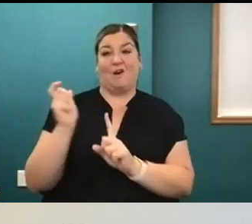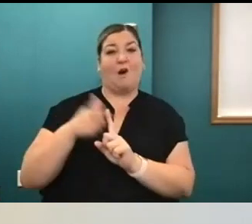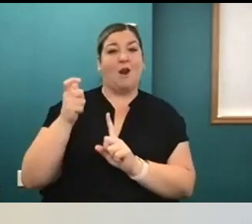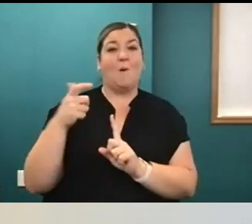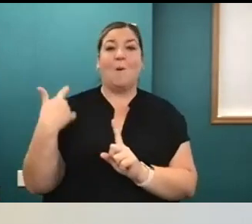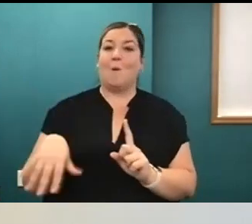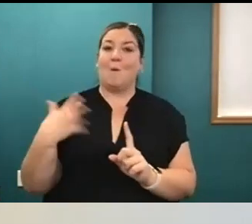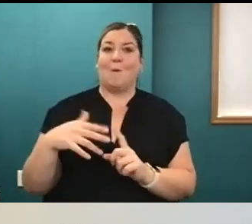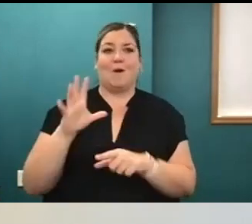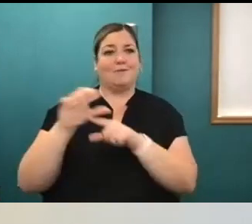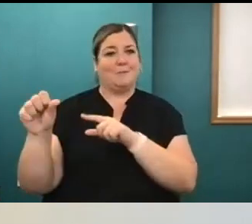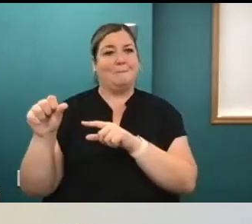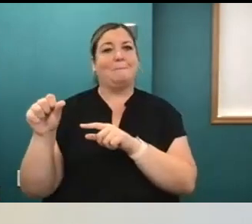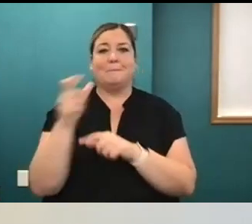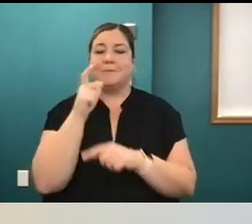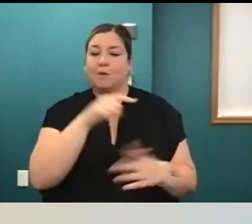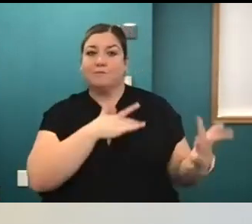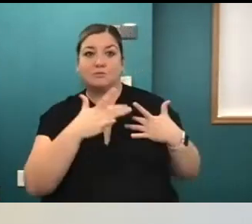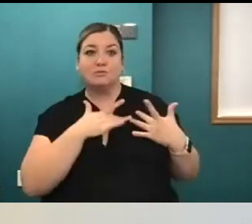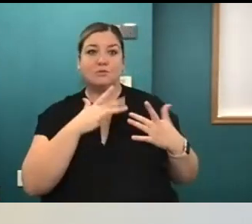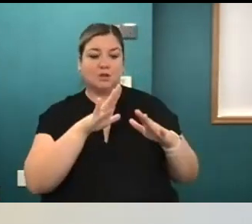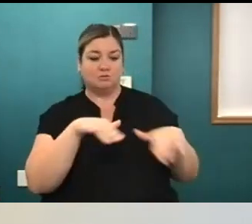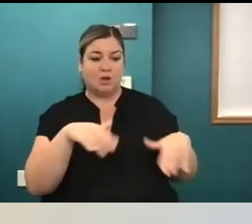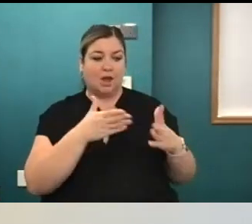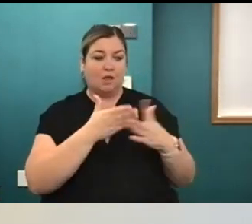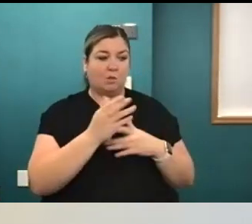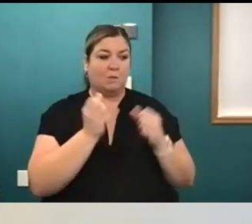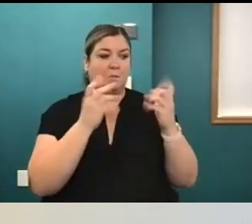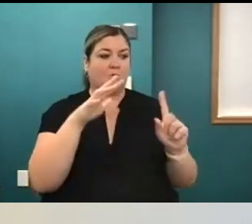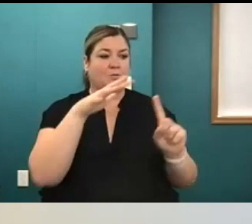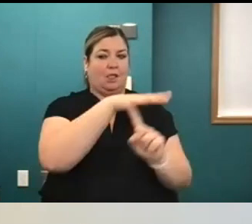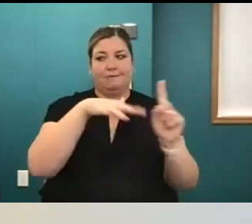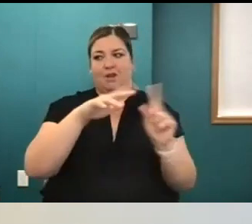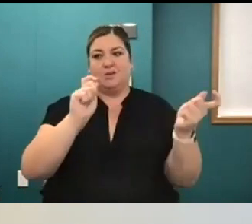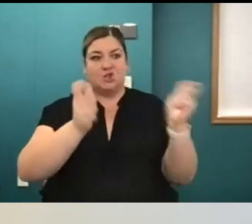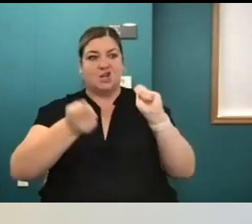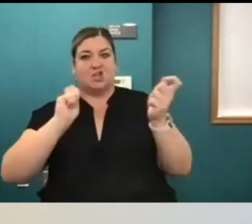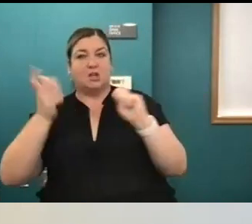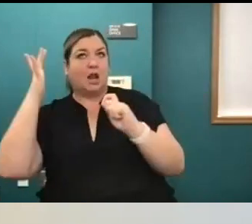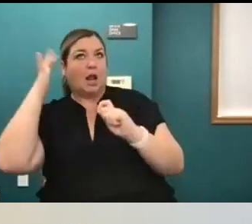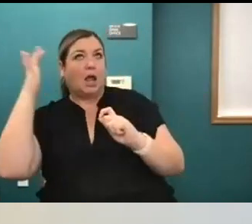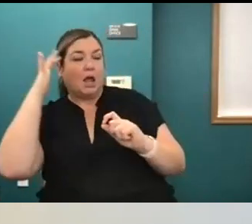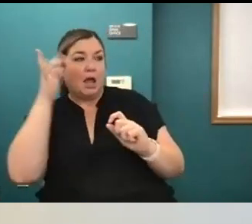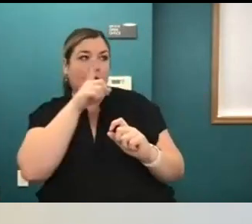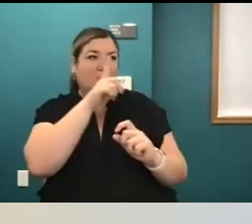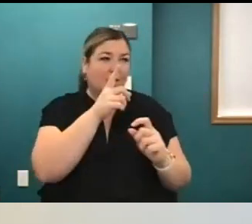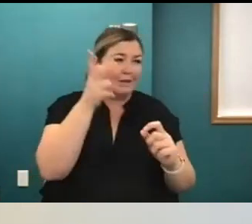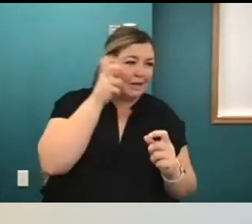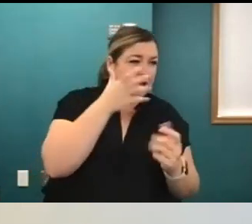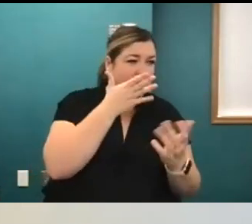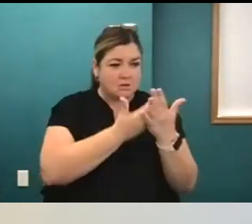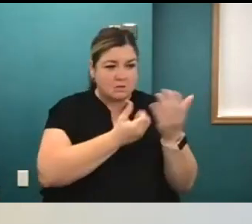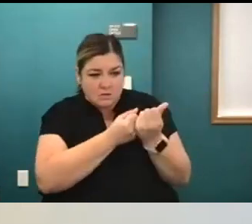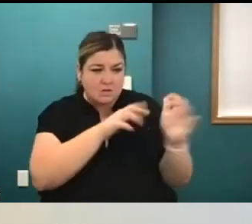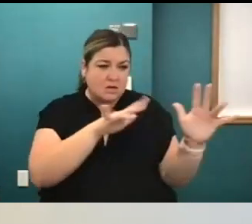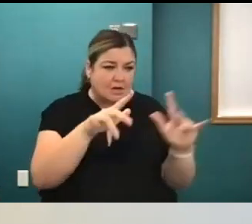really great because you don't have to worry about the child going through multiple environments during the day and wondering whether or not they're well supported based upon the